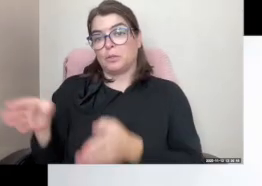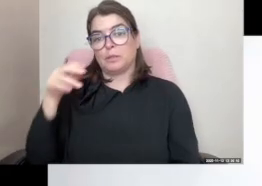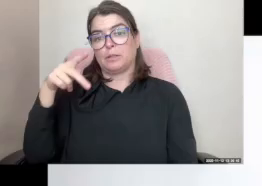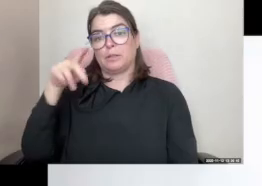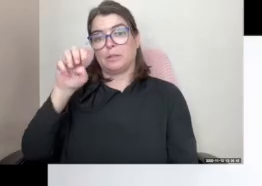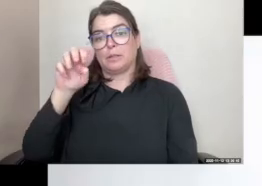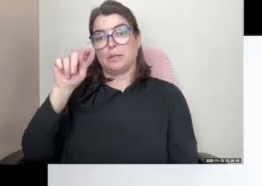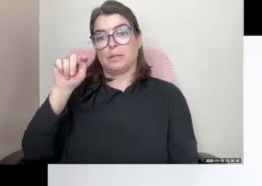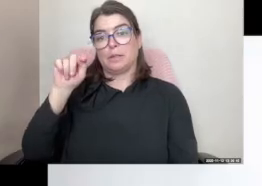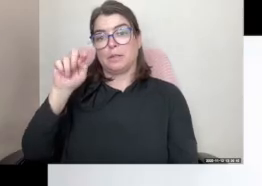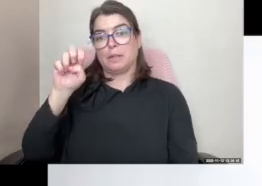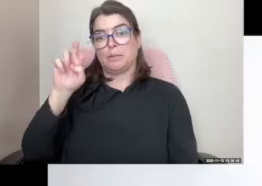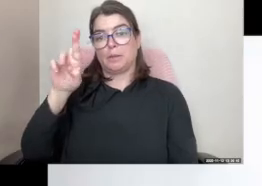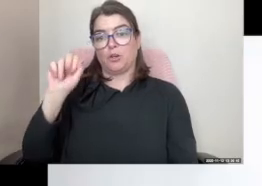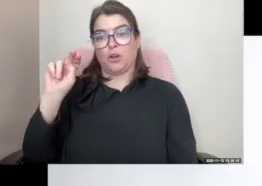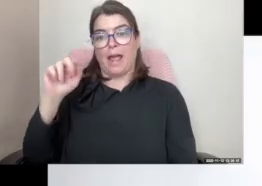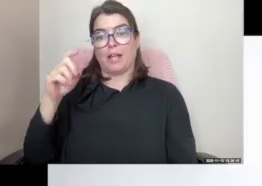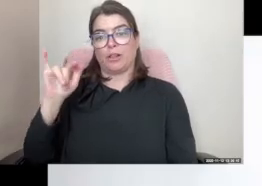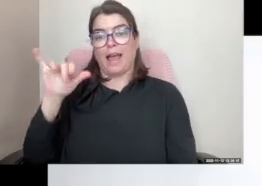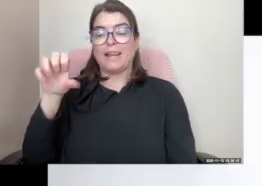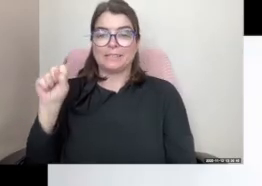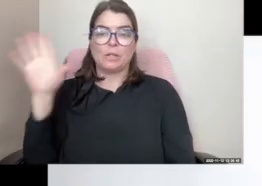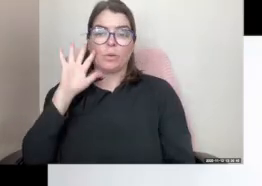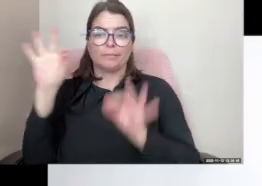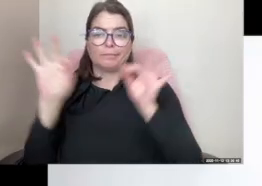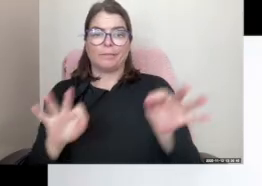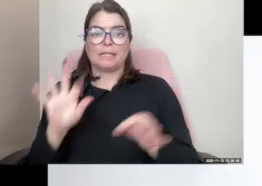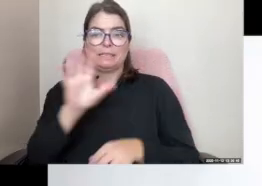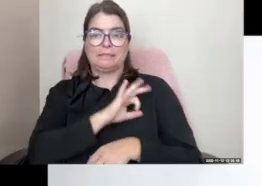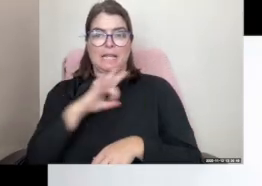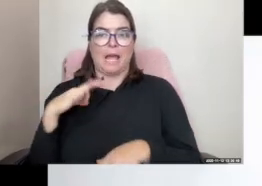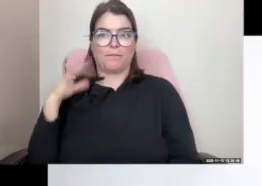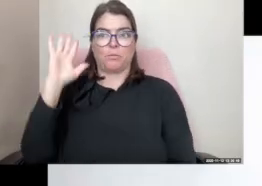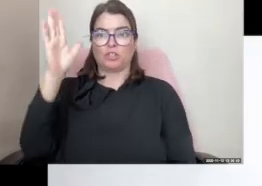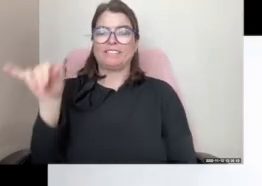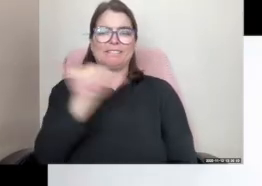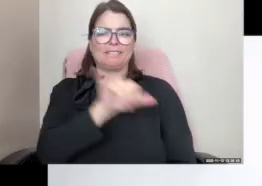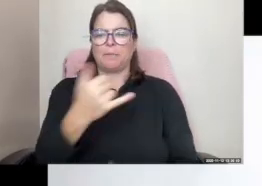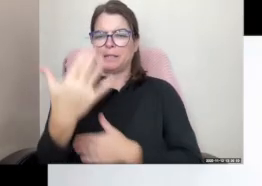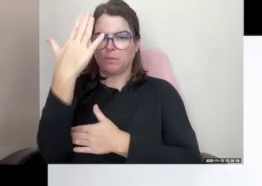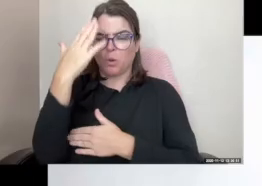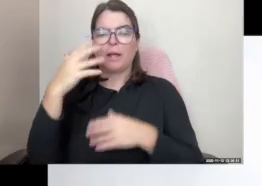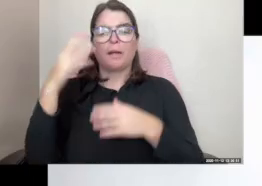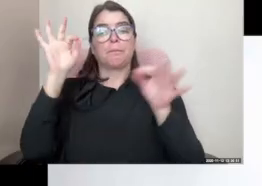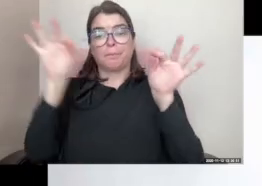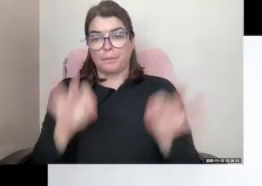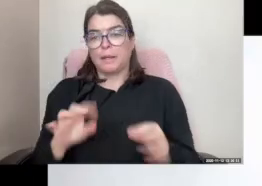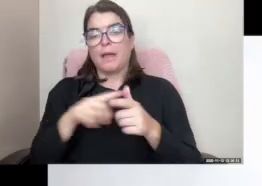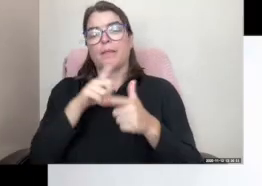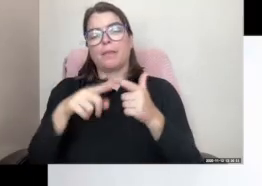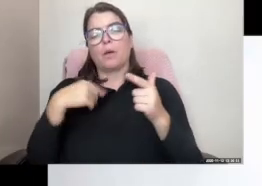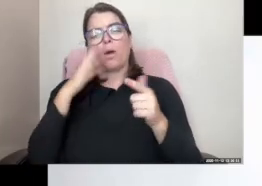the year ahead. So with that in mind, I'm going to turn over the microphone to my right to